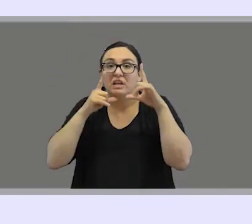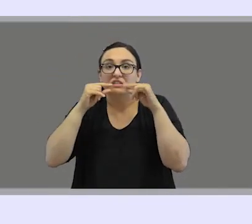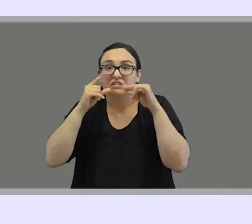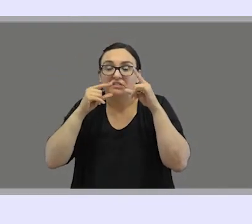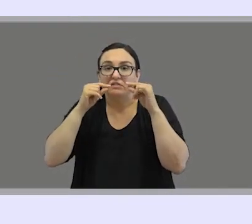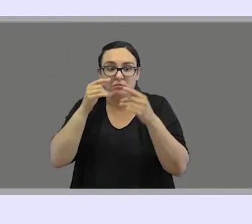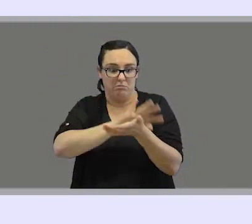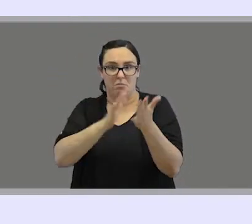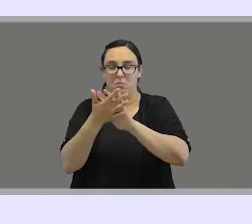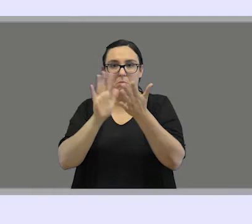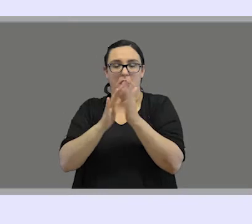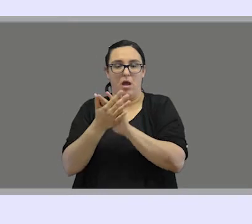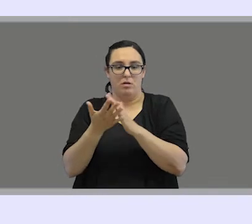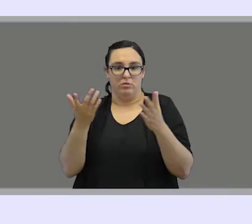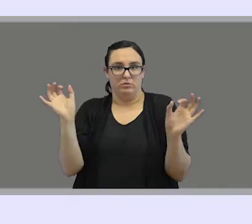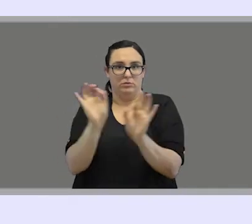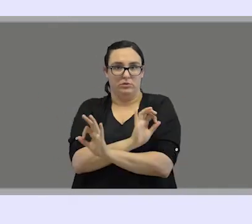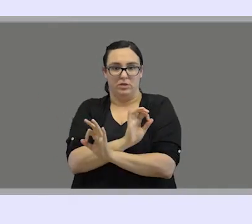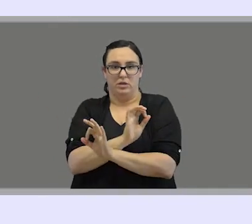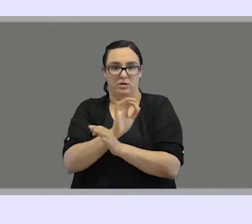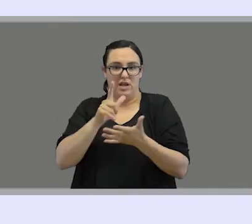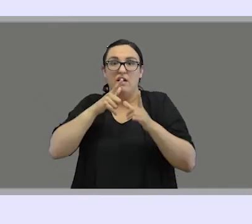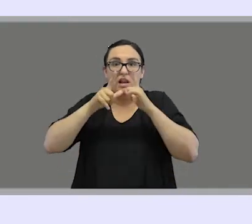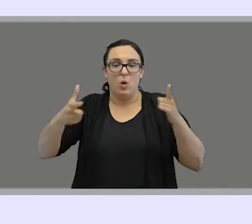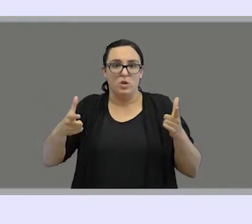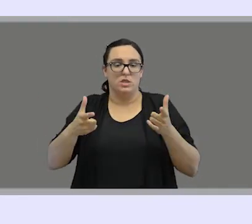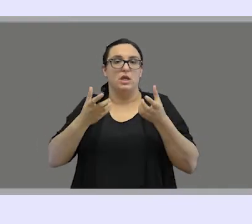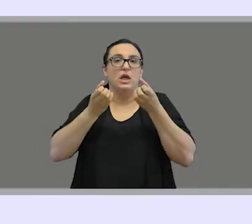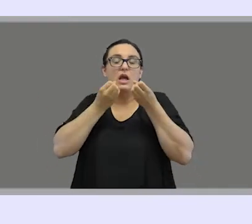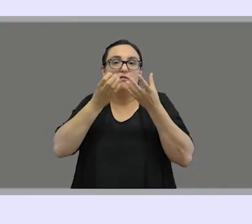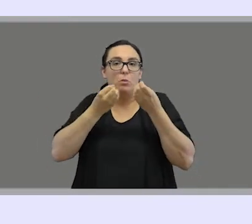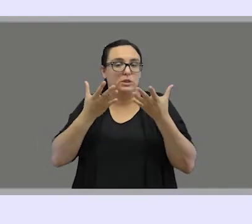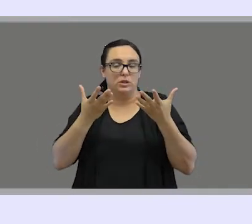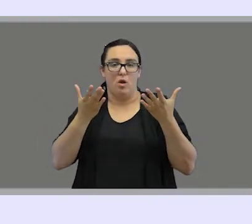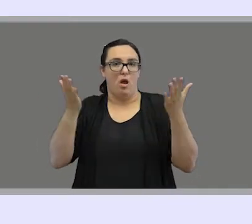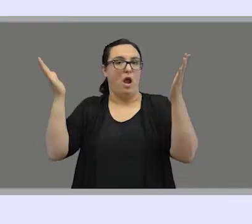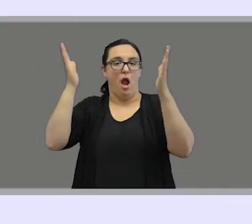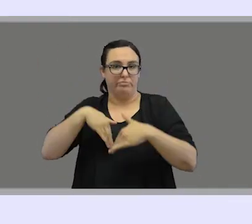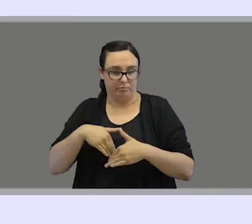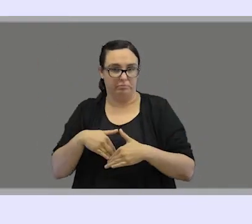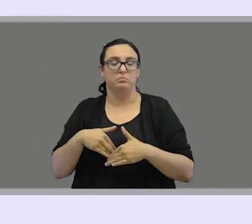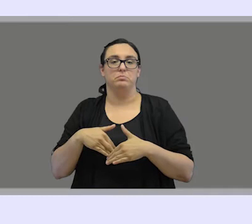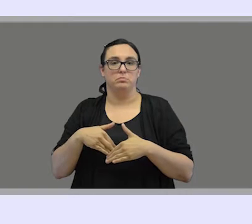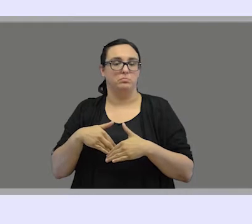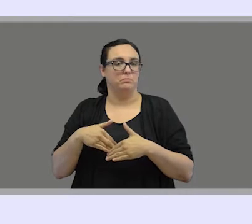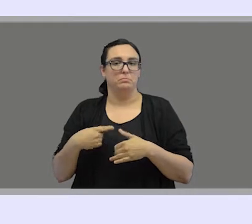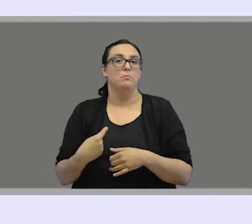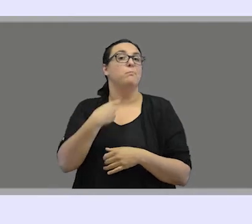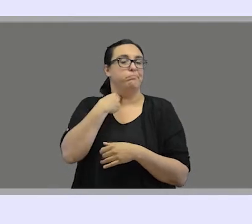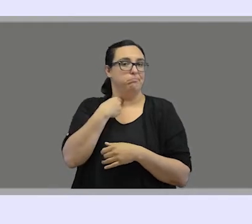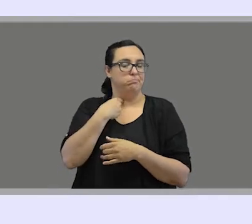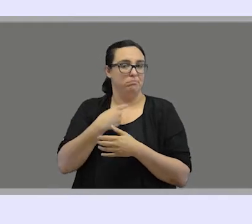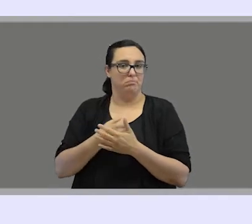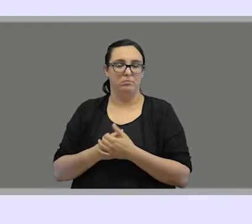only his face was on the screen, so that all the linguistic parts of the sign language were completely